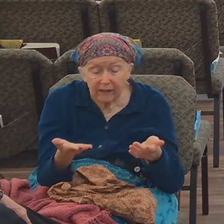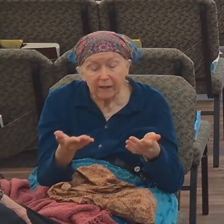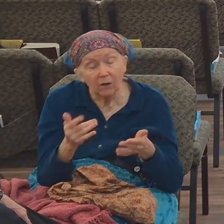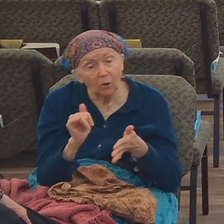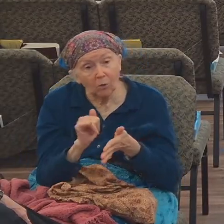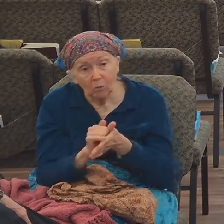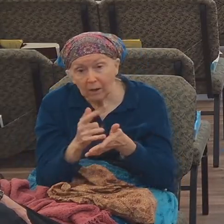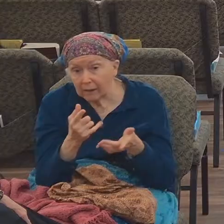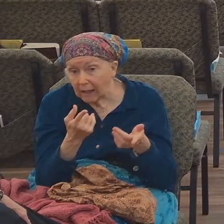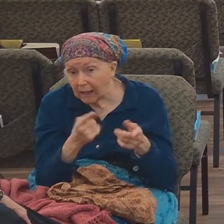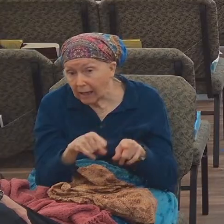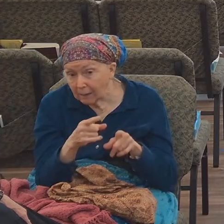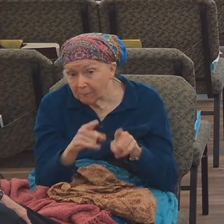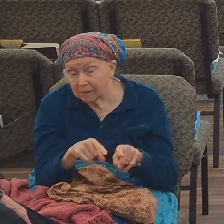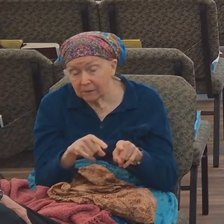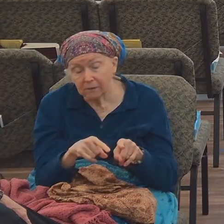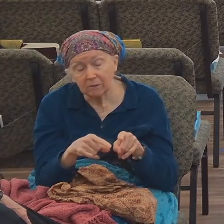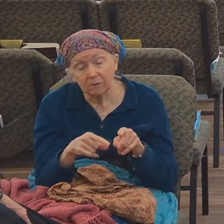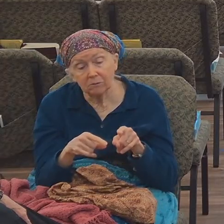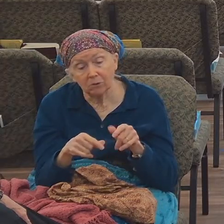Most oftentimes, what's the reaction?